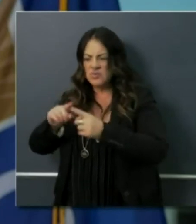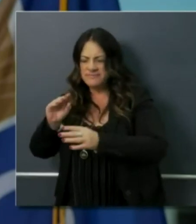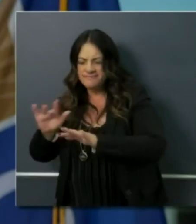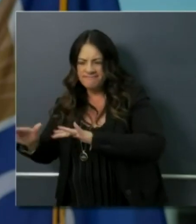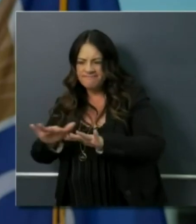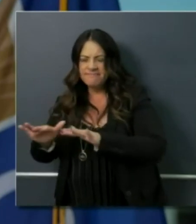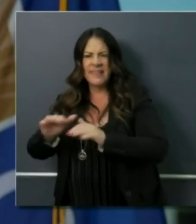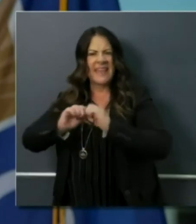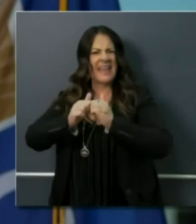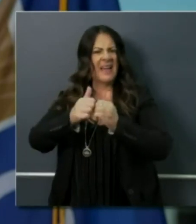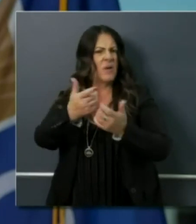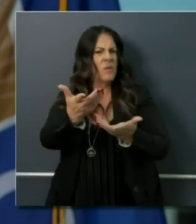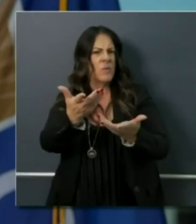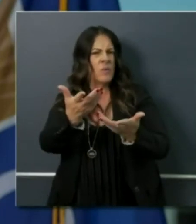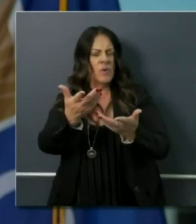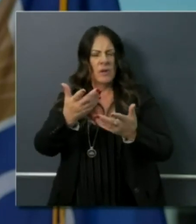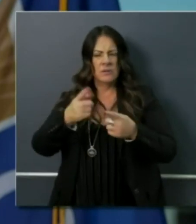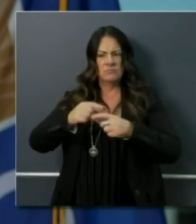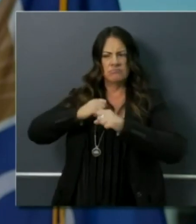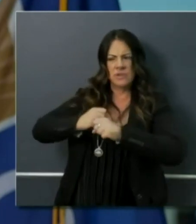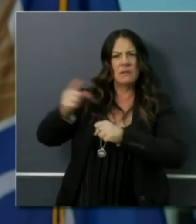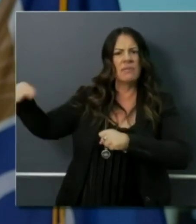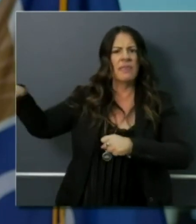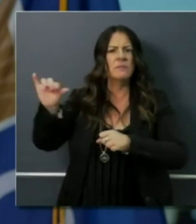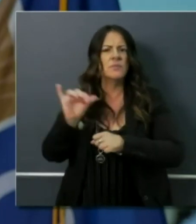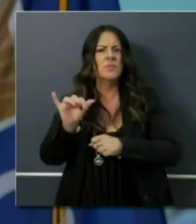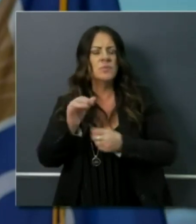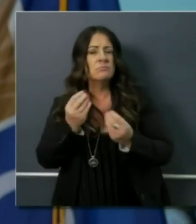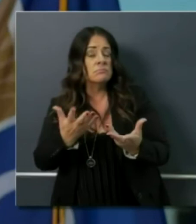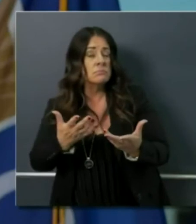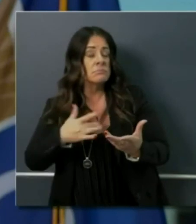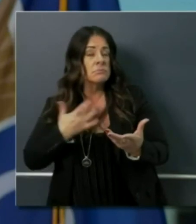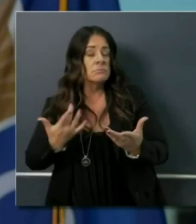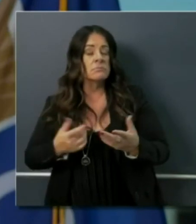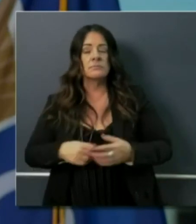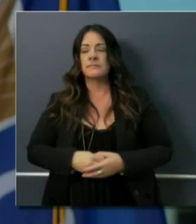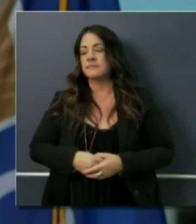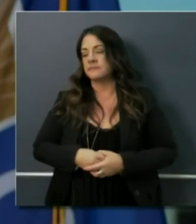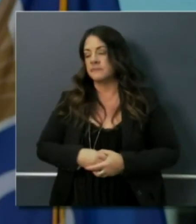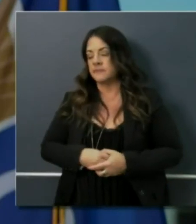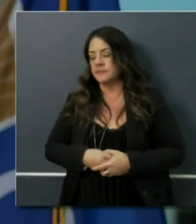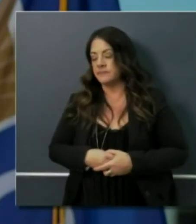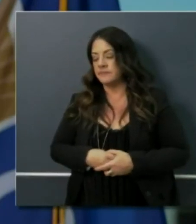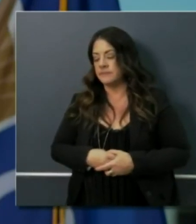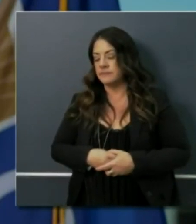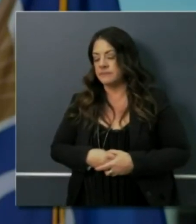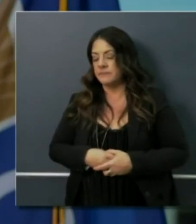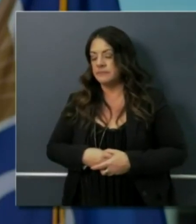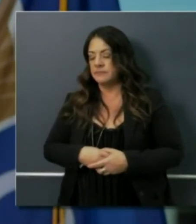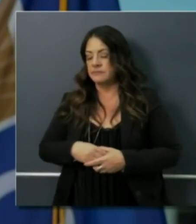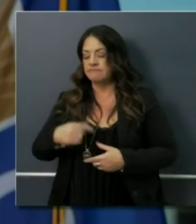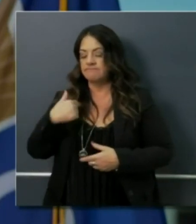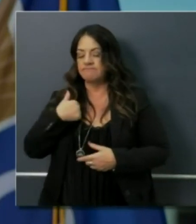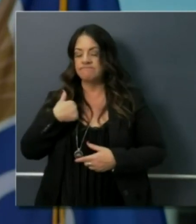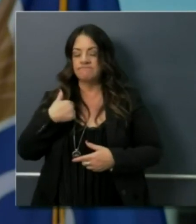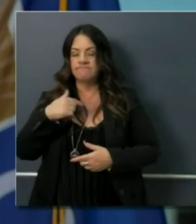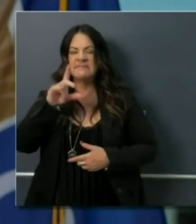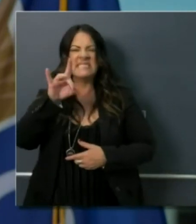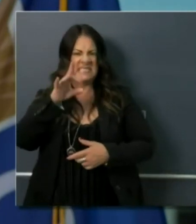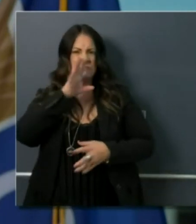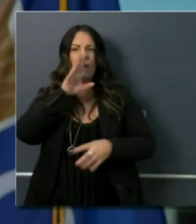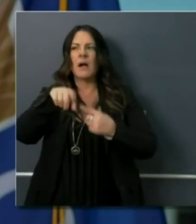pride myself on being briefed on many things, but I've had body bag conversation, but not